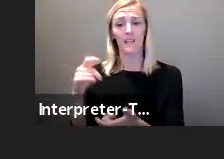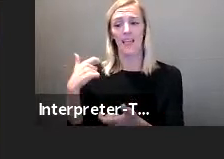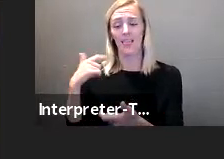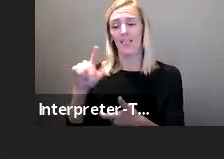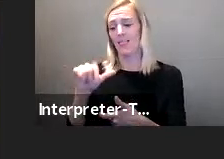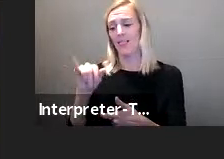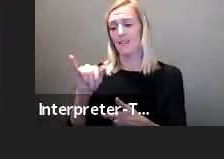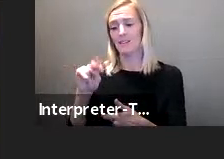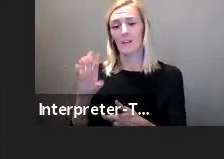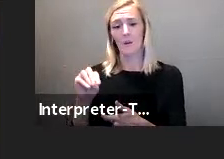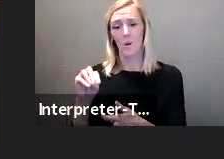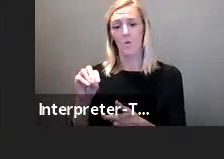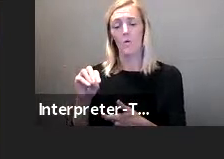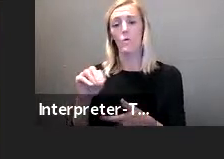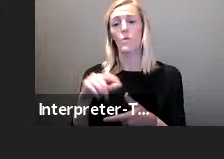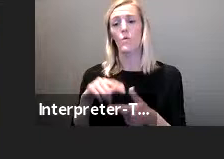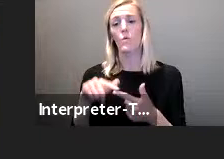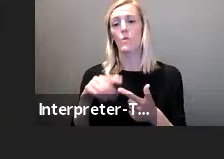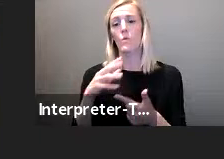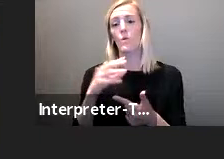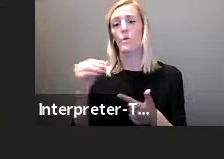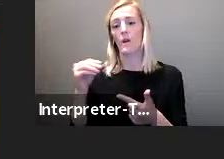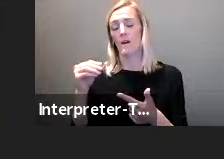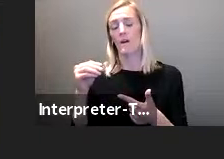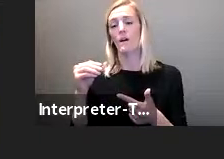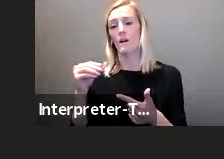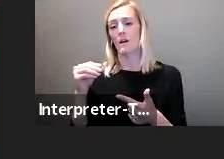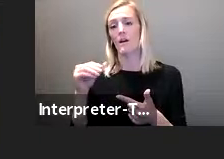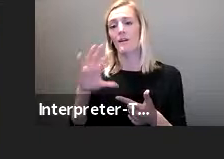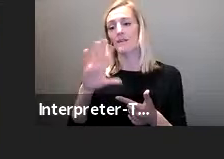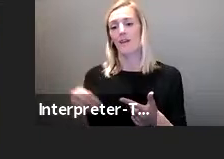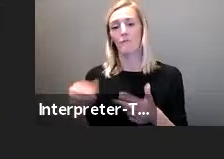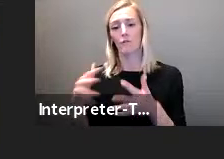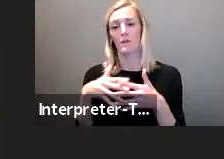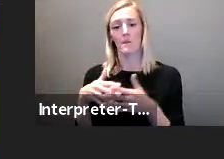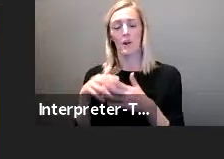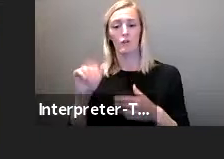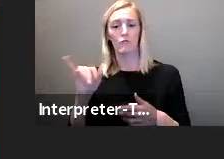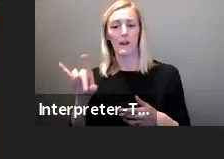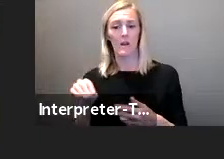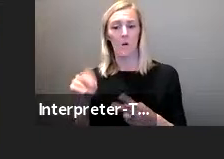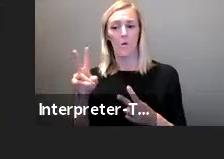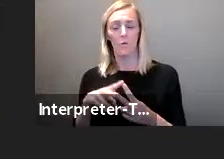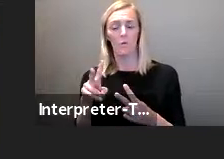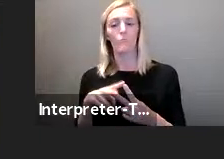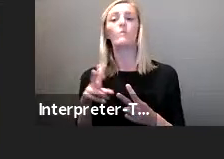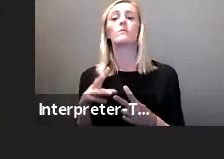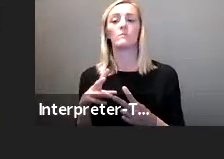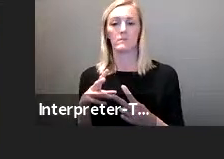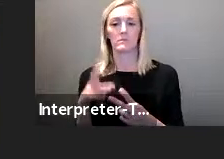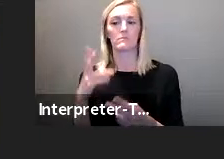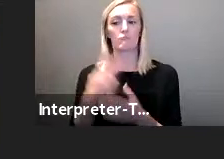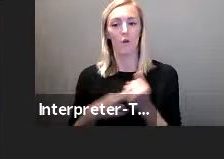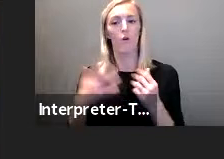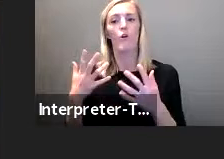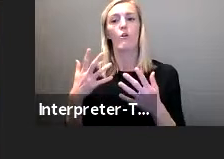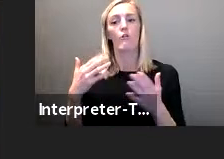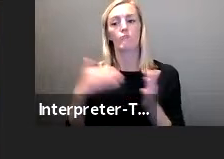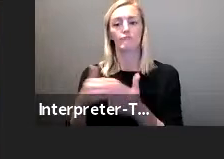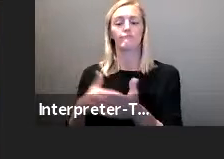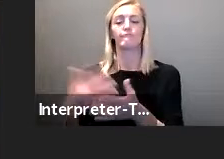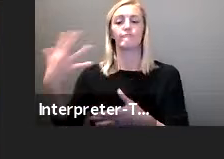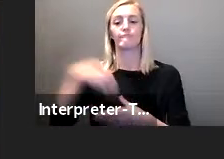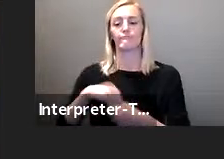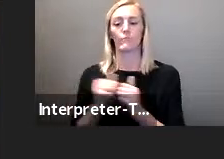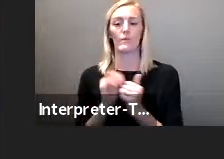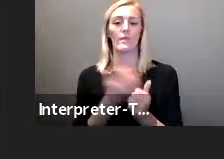also African-American radio. So we've got personalities from both sectors that now regularly participate with our communication